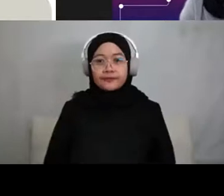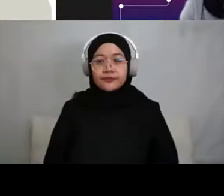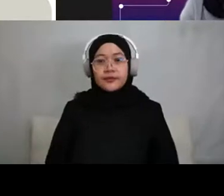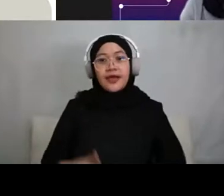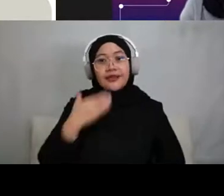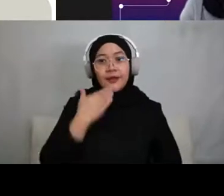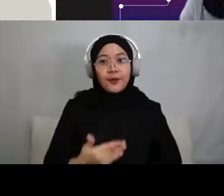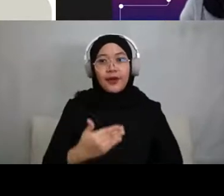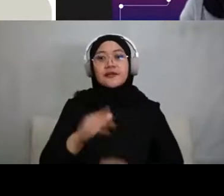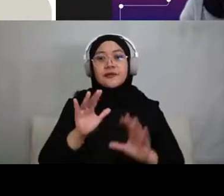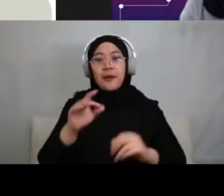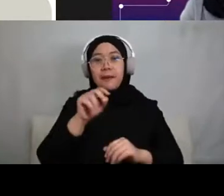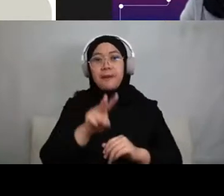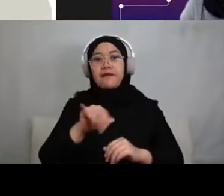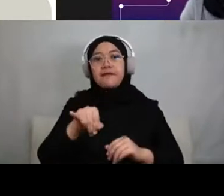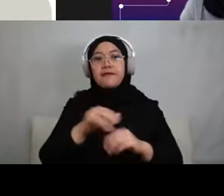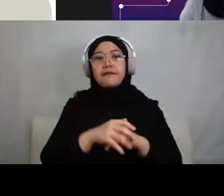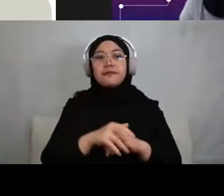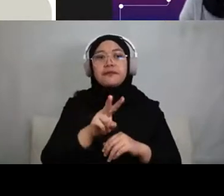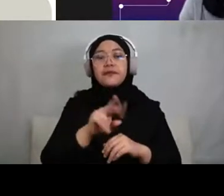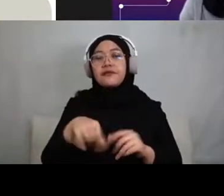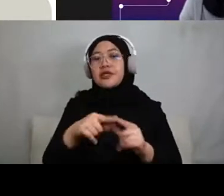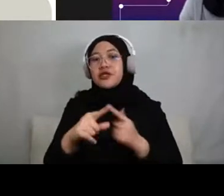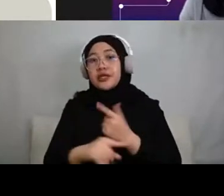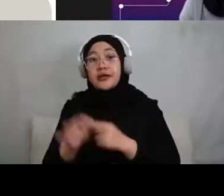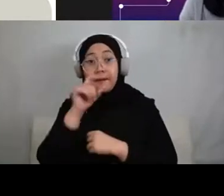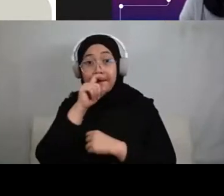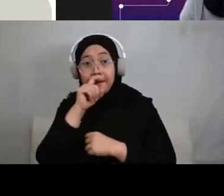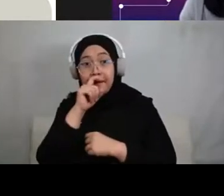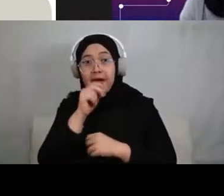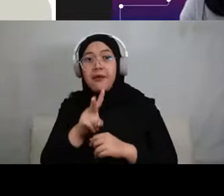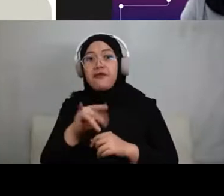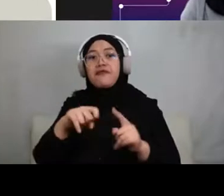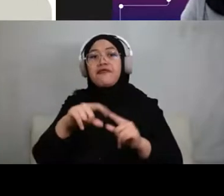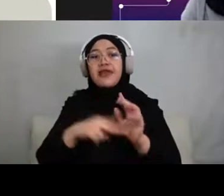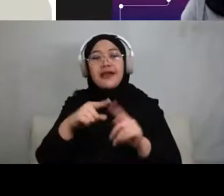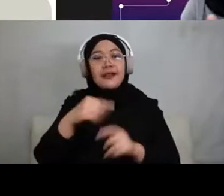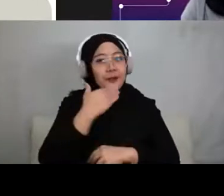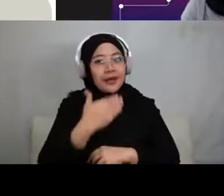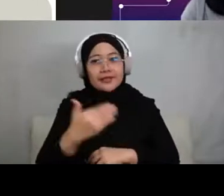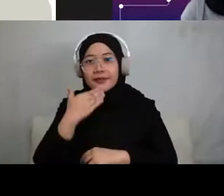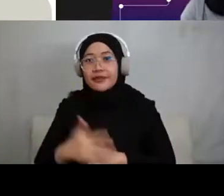for answering the question and answer session. Thank you for taking part in the discussion. And thank